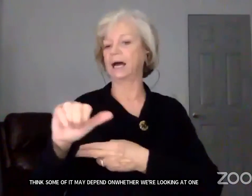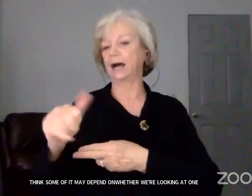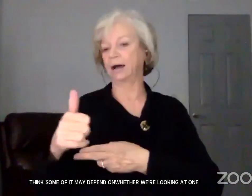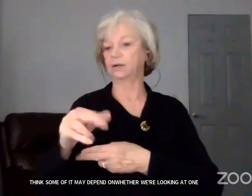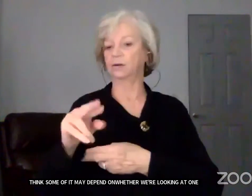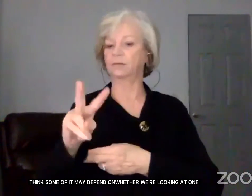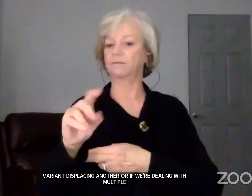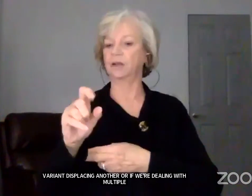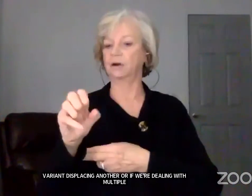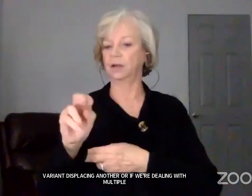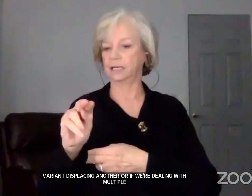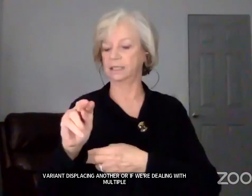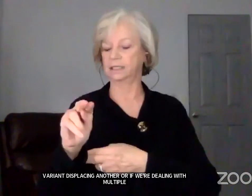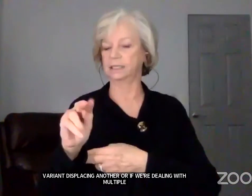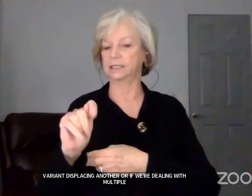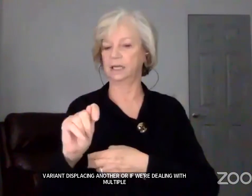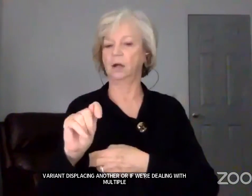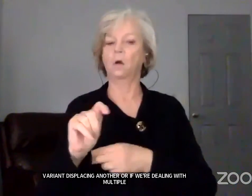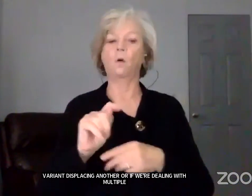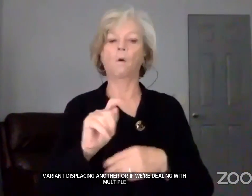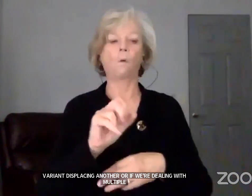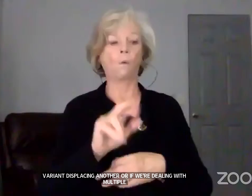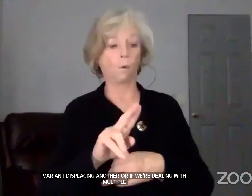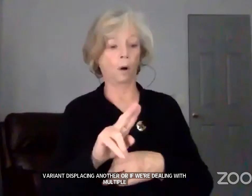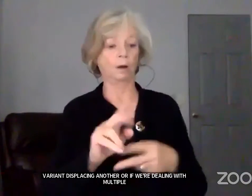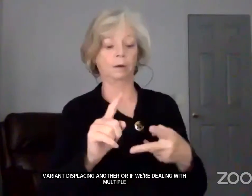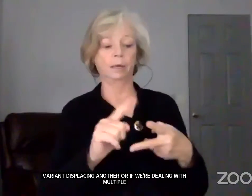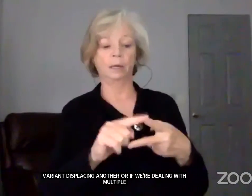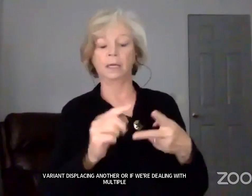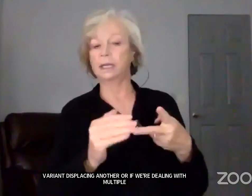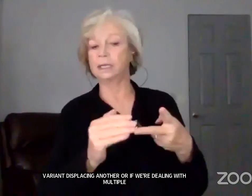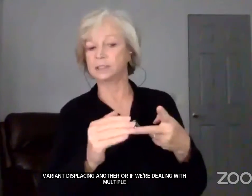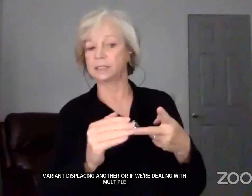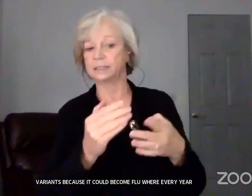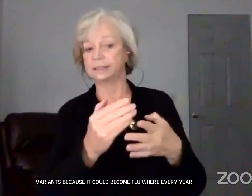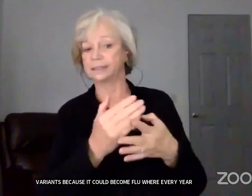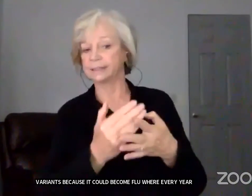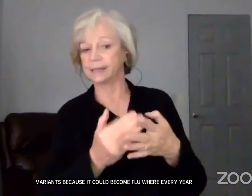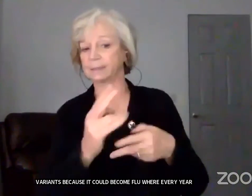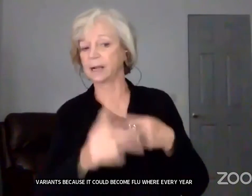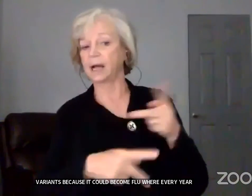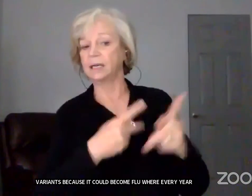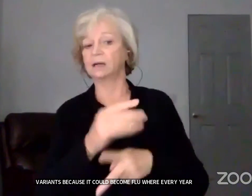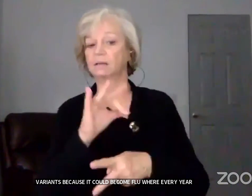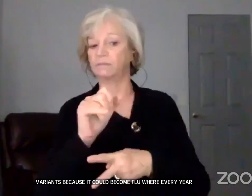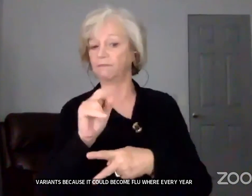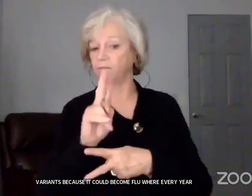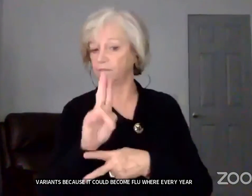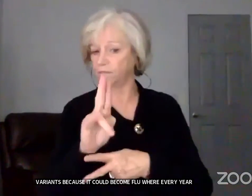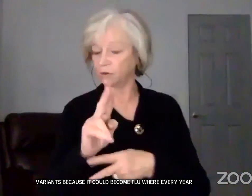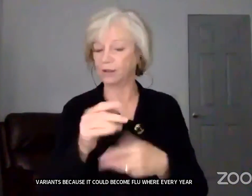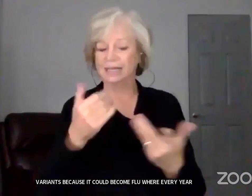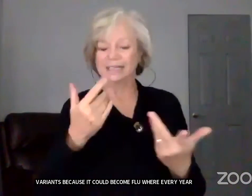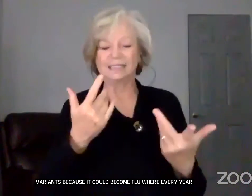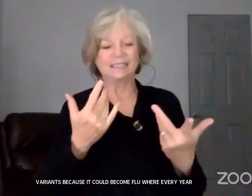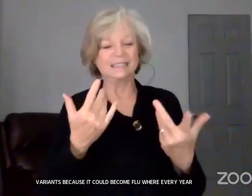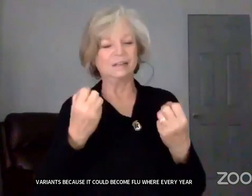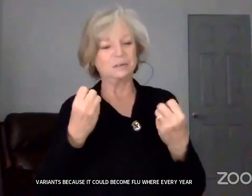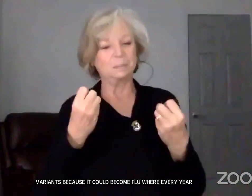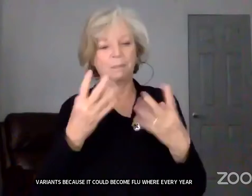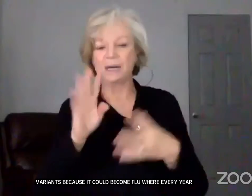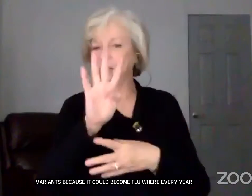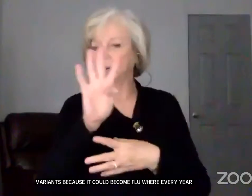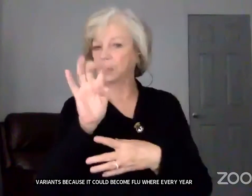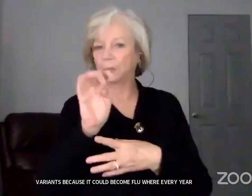of like flu, where it's sort of every year you're sort of targeting, one or more variants. I think there's still a lot of question